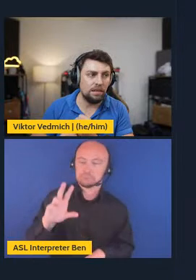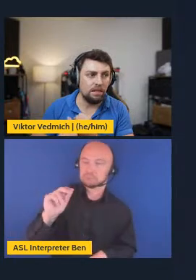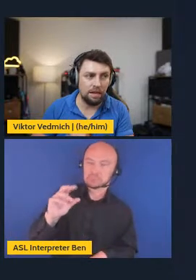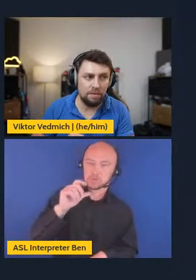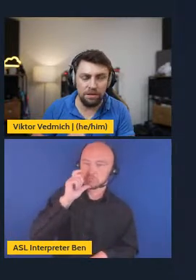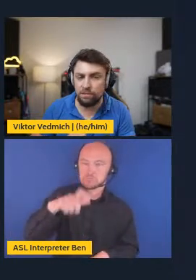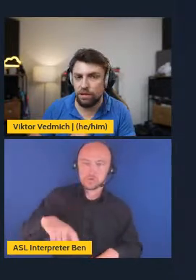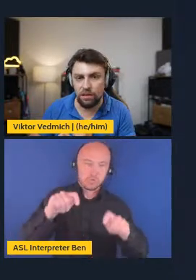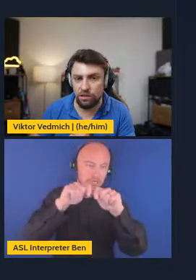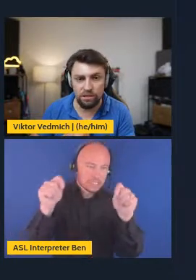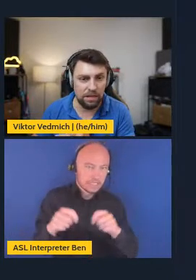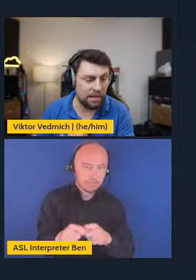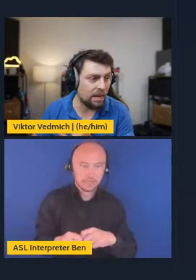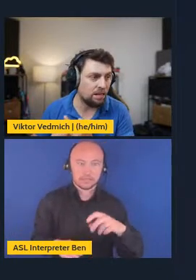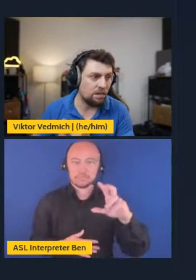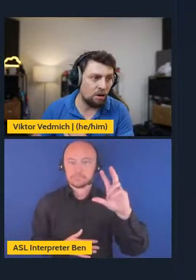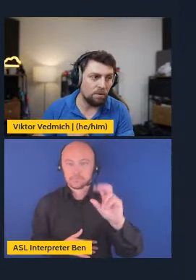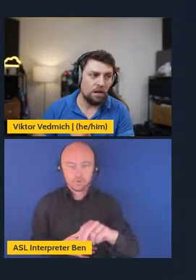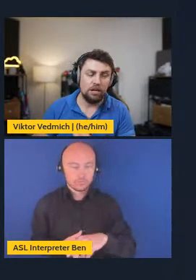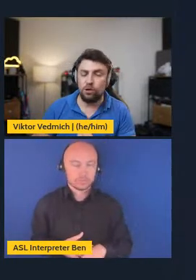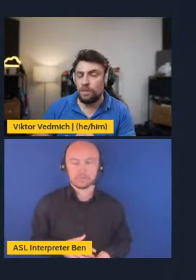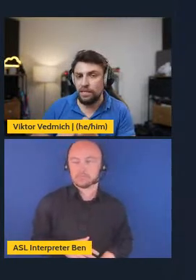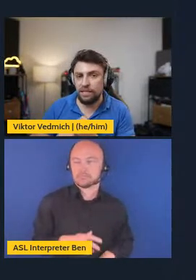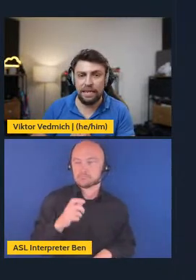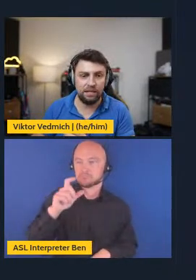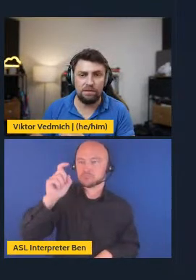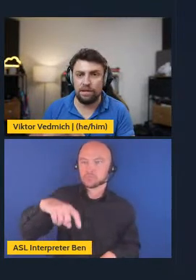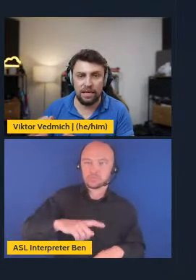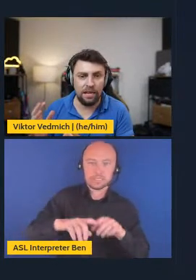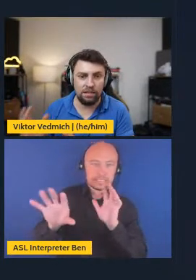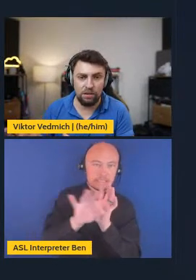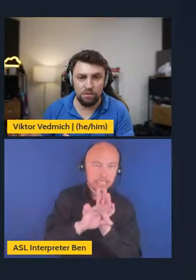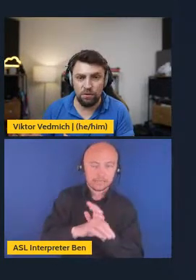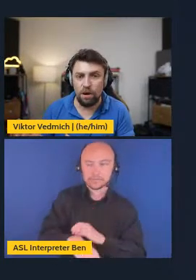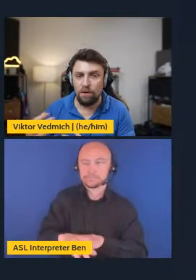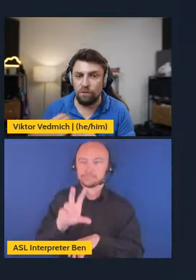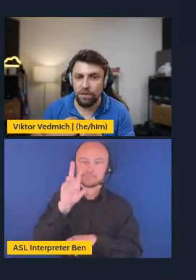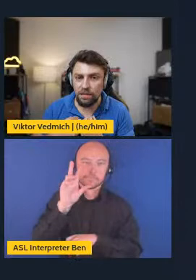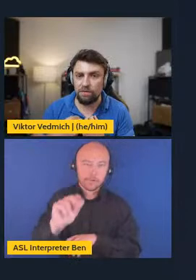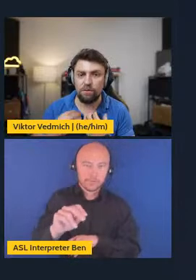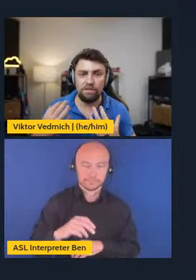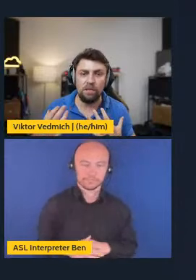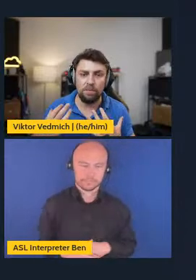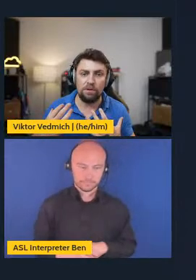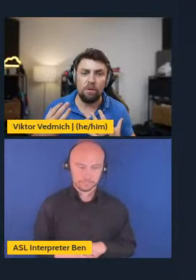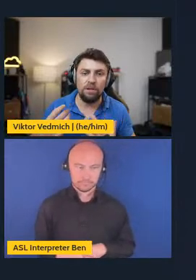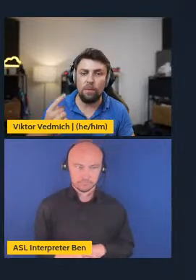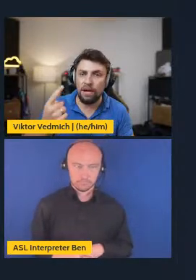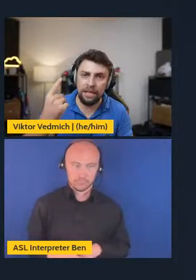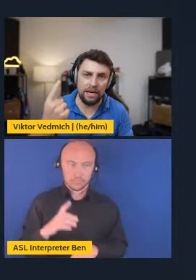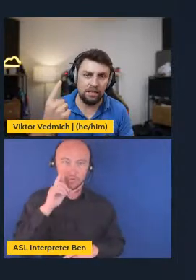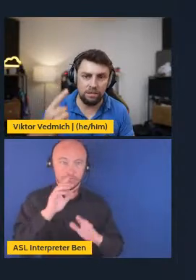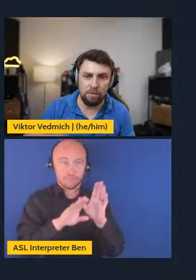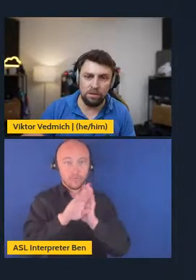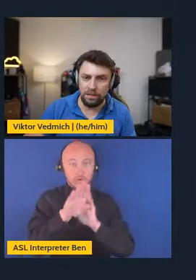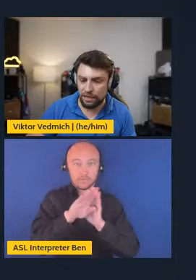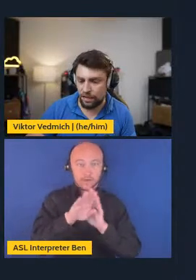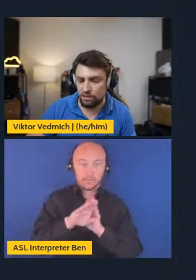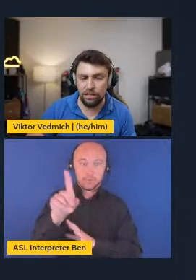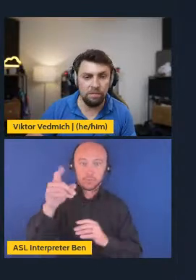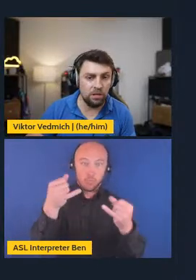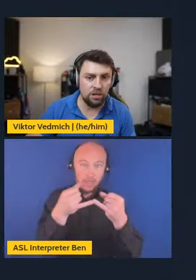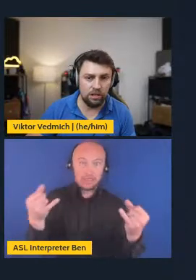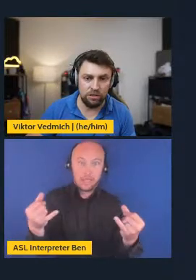template labels Nginx? Again, no. Do we need selector? Again, no. So for me, as for developer, only one line is important, and